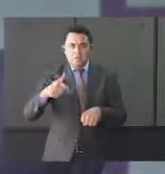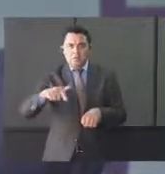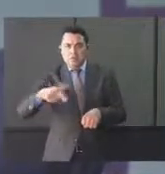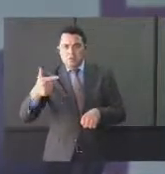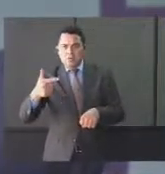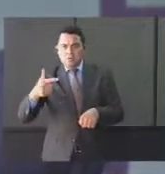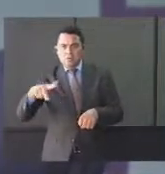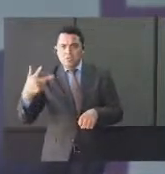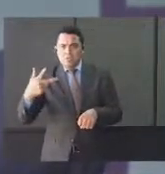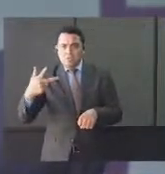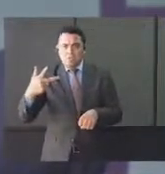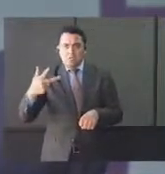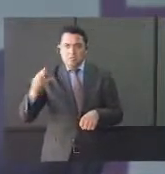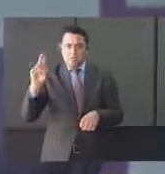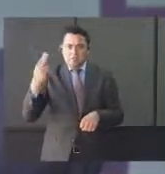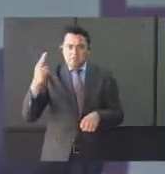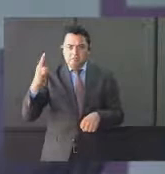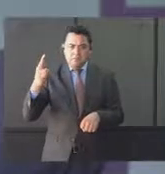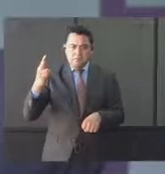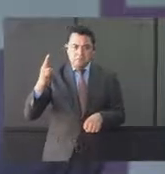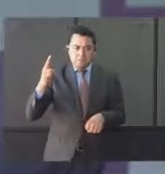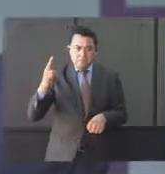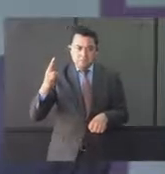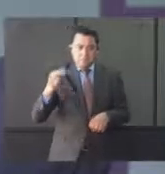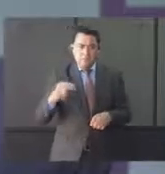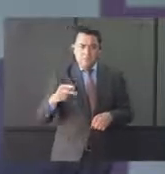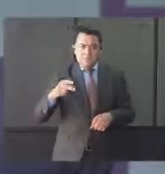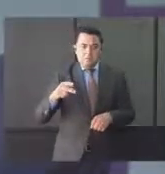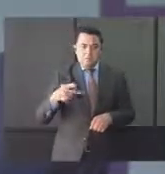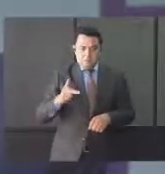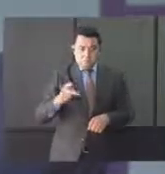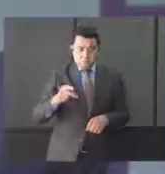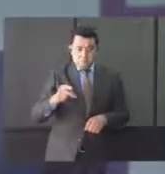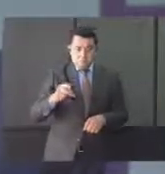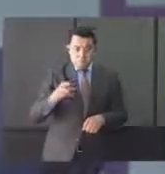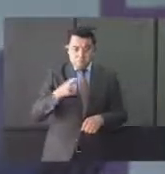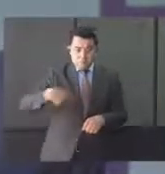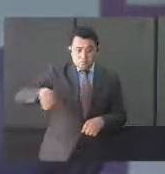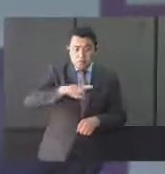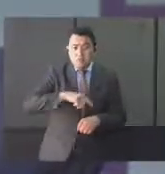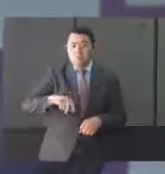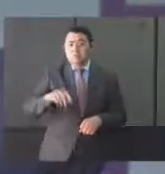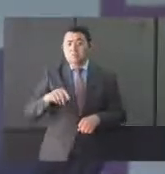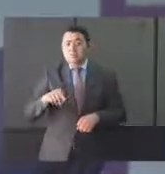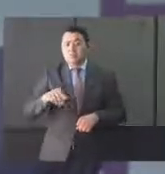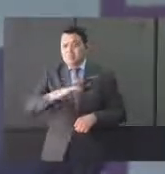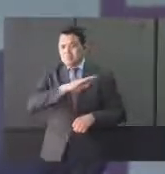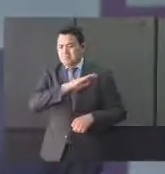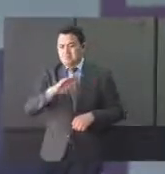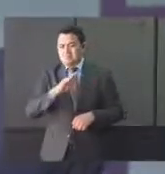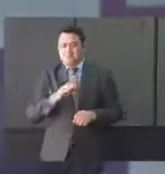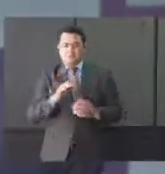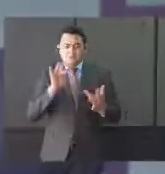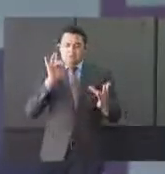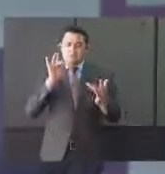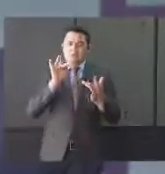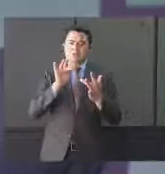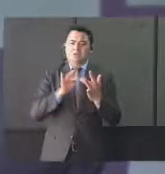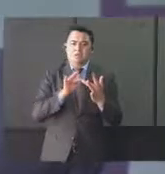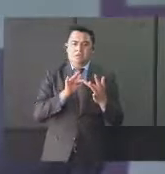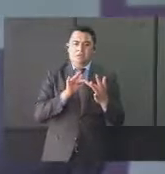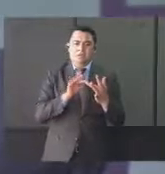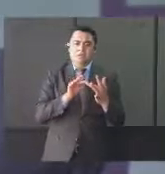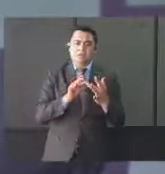this will happen on November 11, 12, and 13, but you can do an online follow-up of this